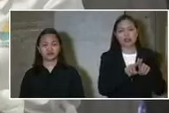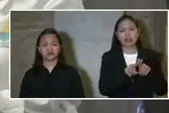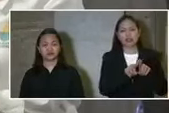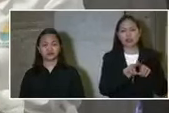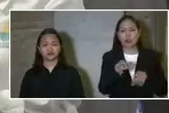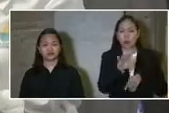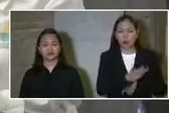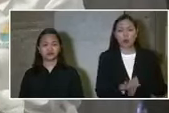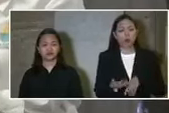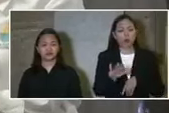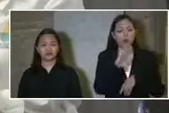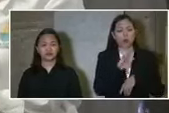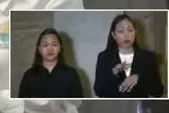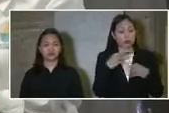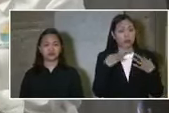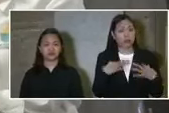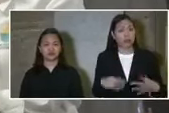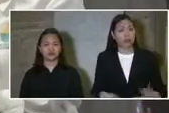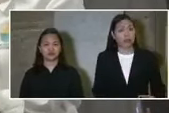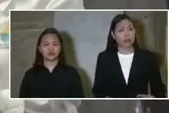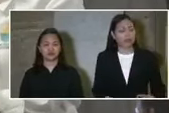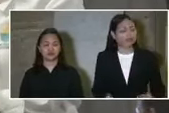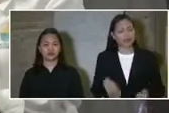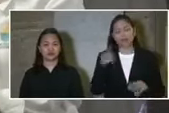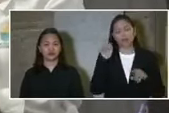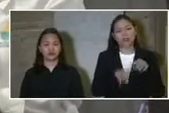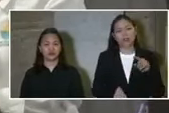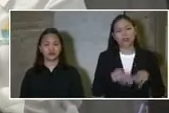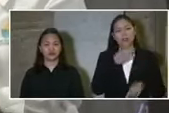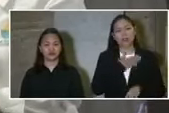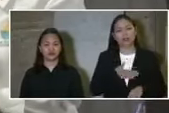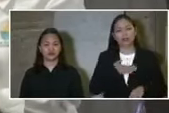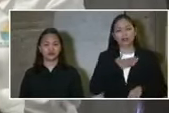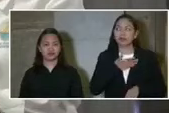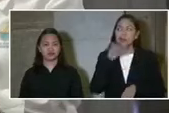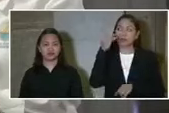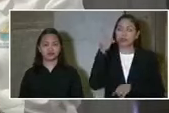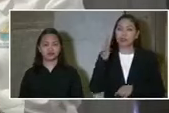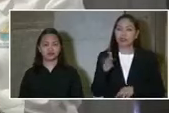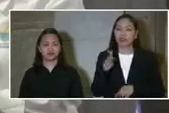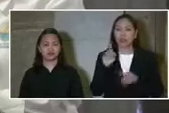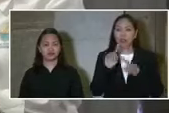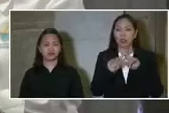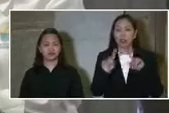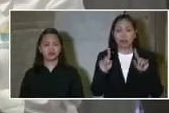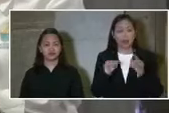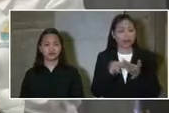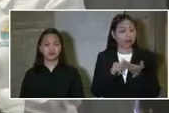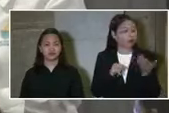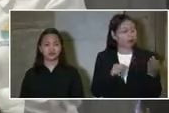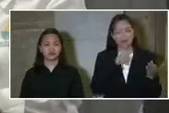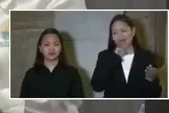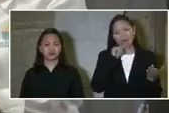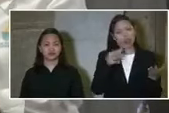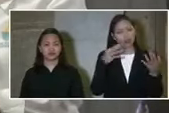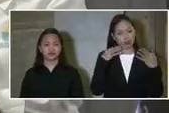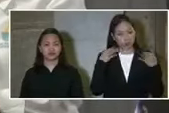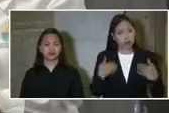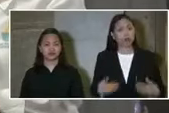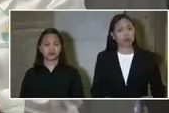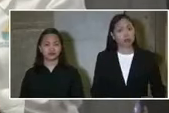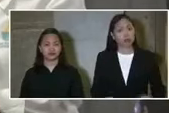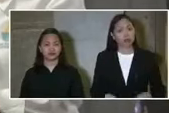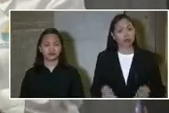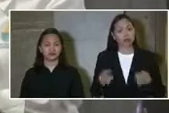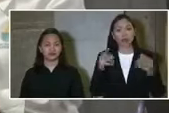those who are in the flesh cannot please God, but you are not in the flesh. On the